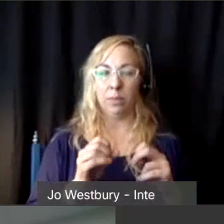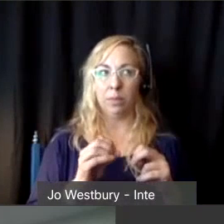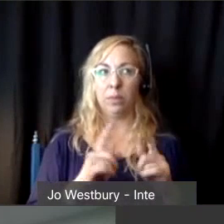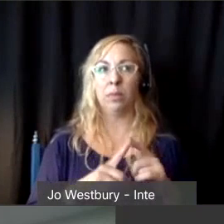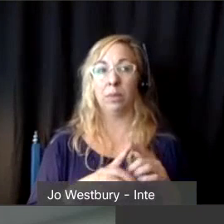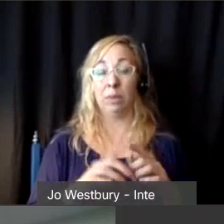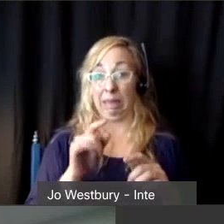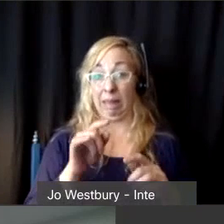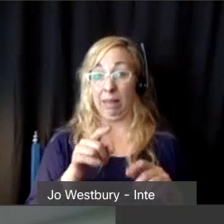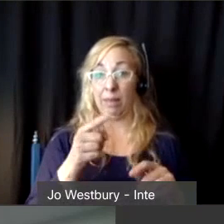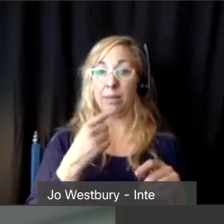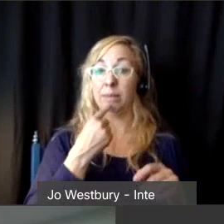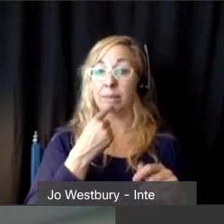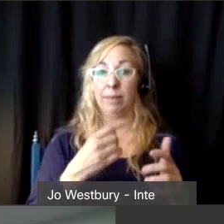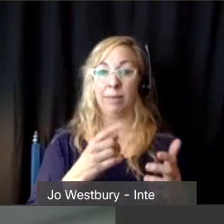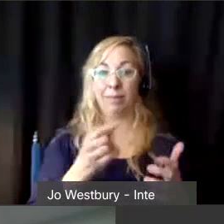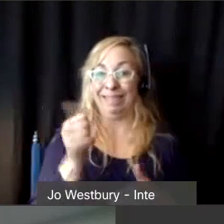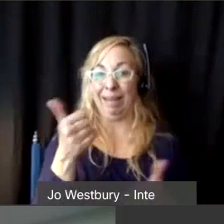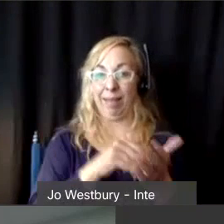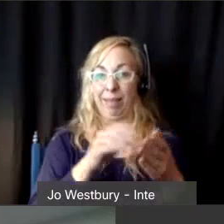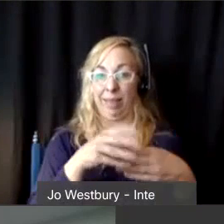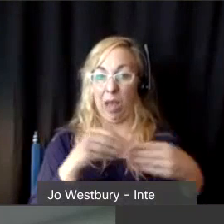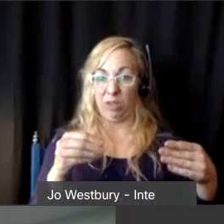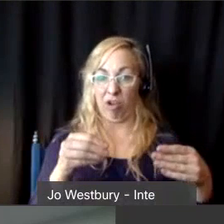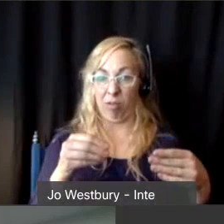service, train, and install technology?